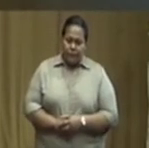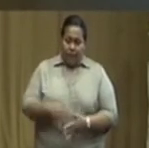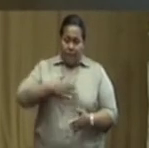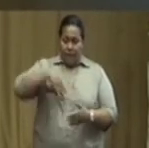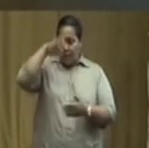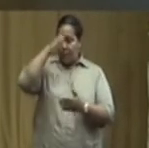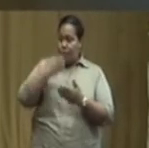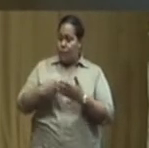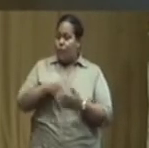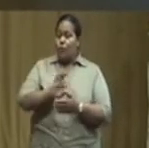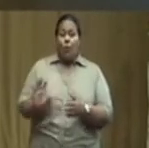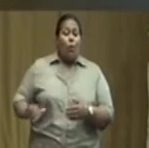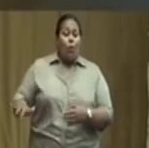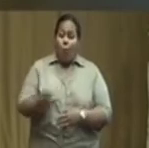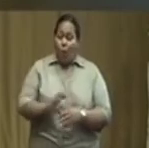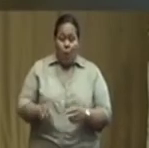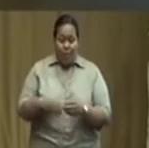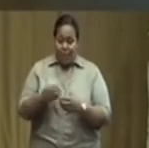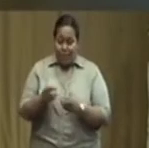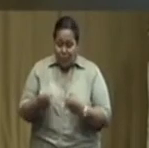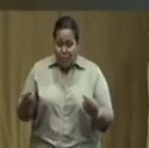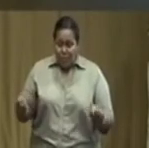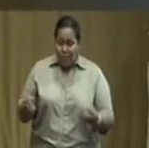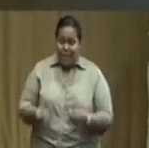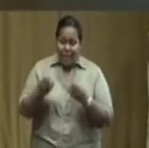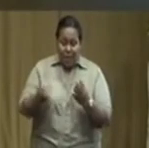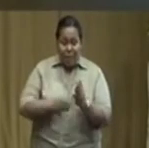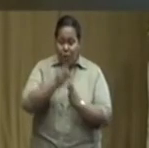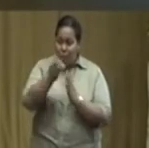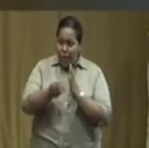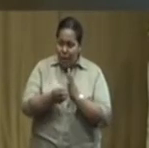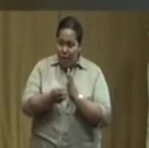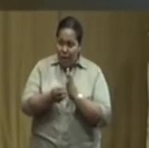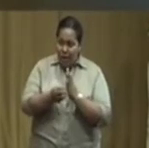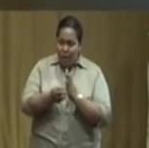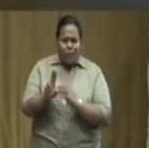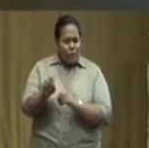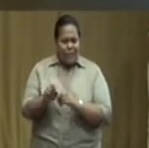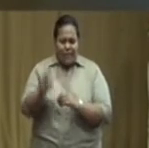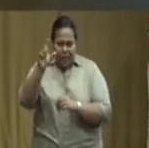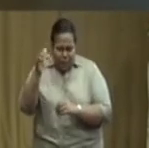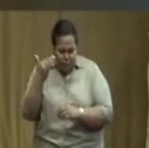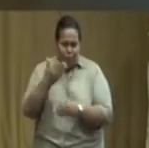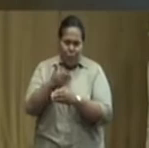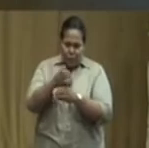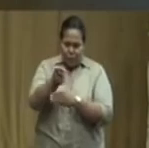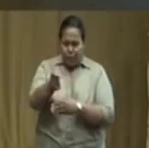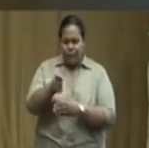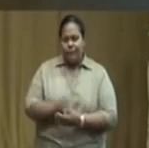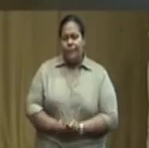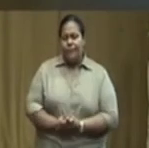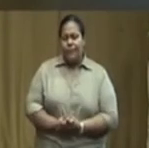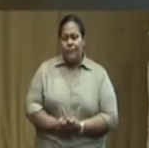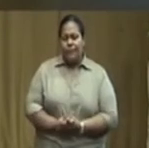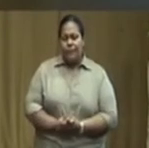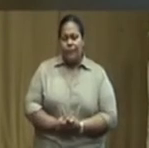of the material available through OER is at the very cutting edge of research, although much of it no doubt is. Now, these